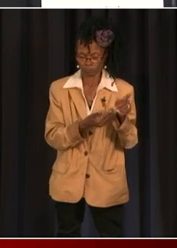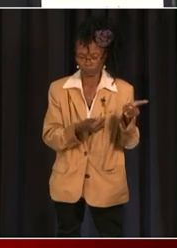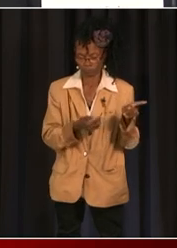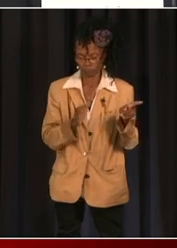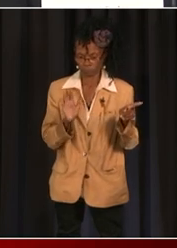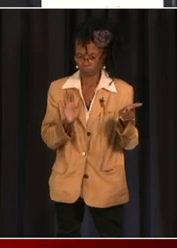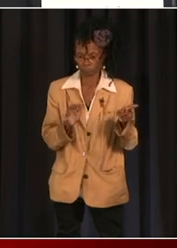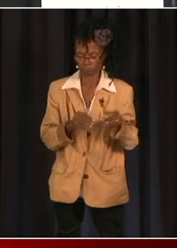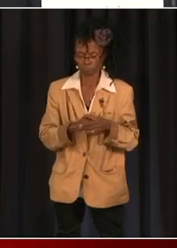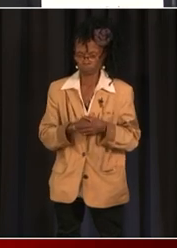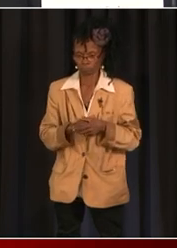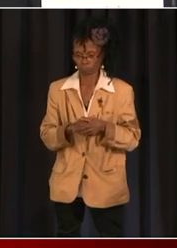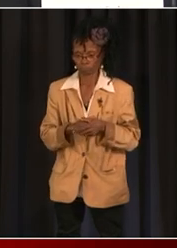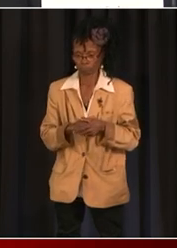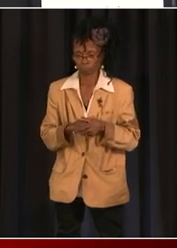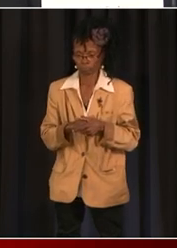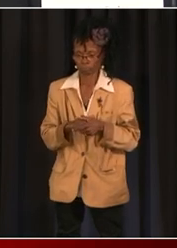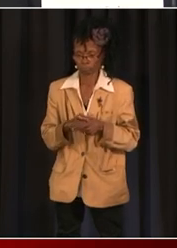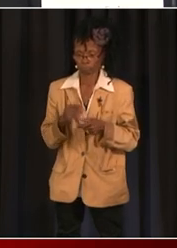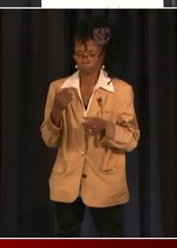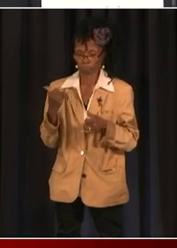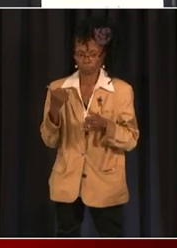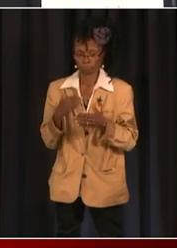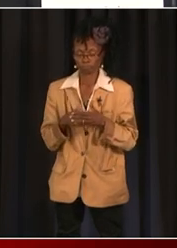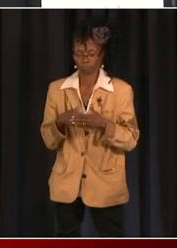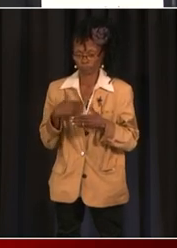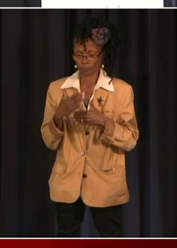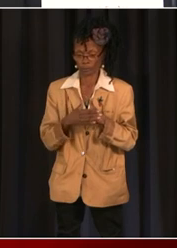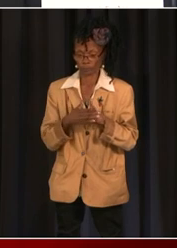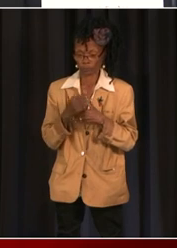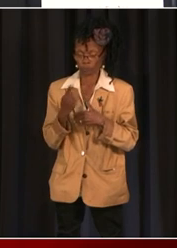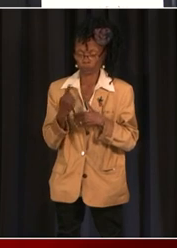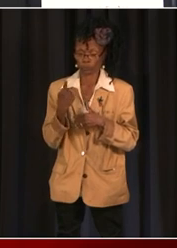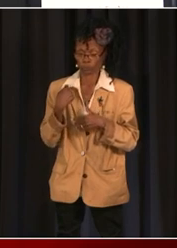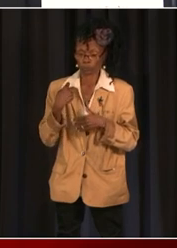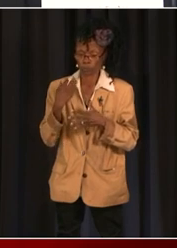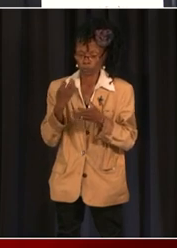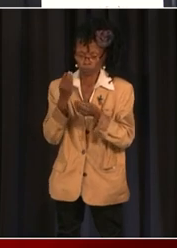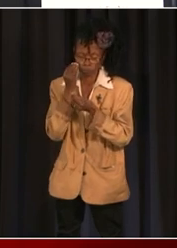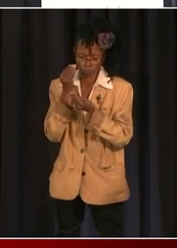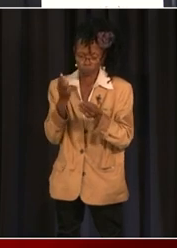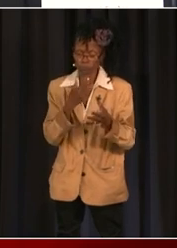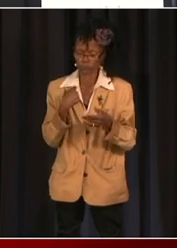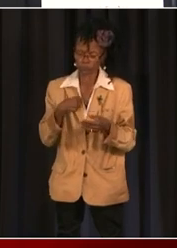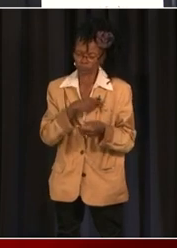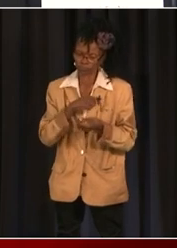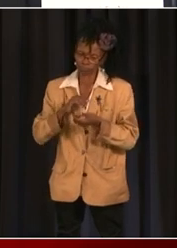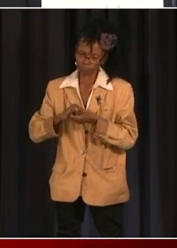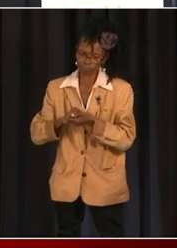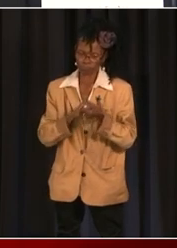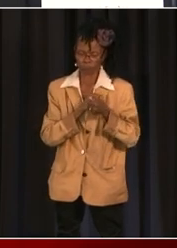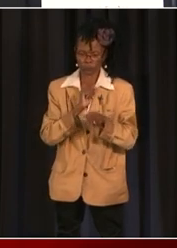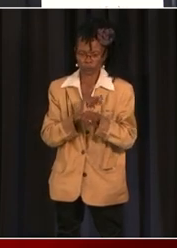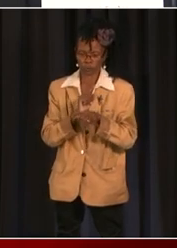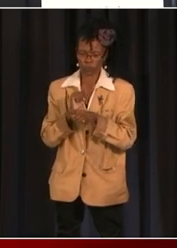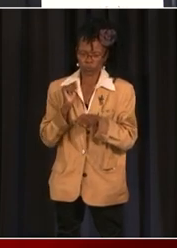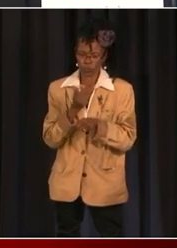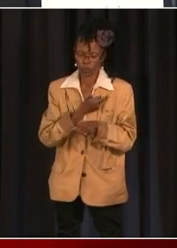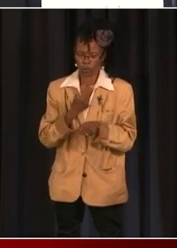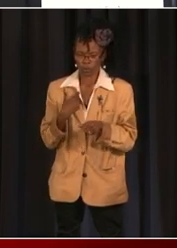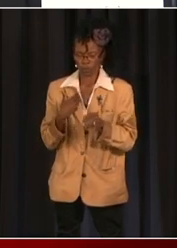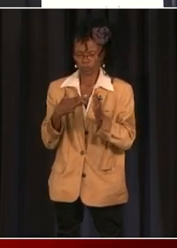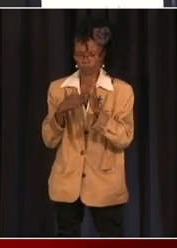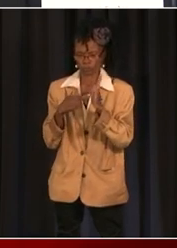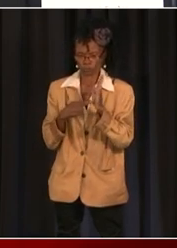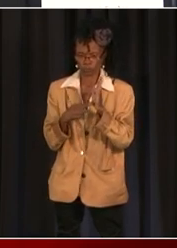To think about next steps, again, we want to remind everyone, as the mayor said, we're all in this together. We all have a role to play